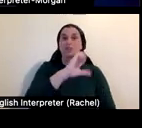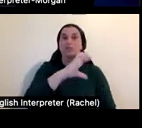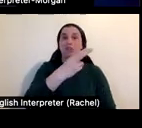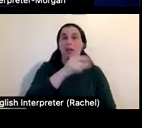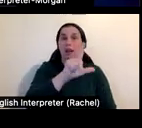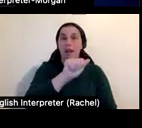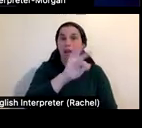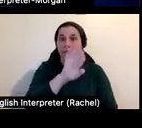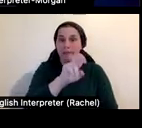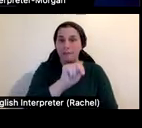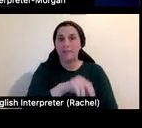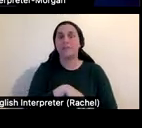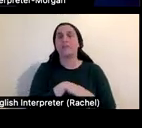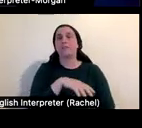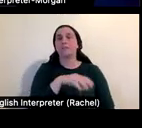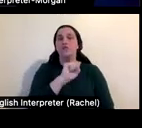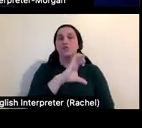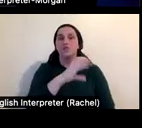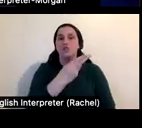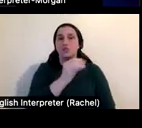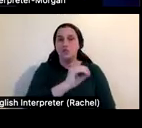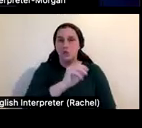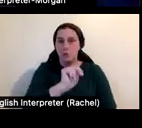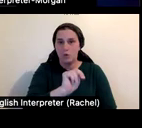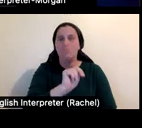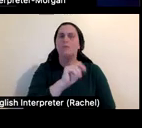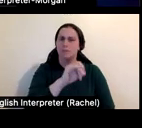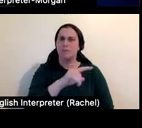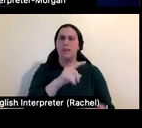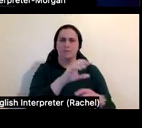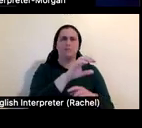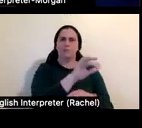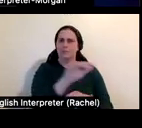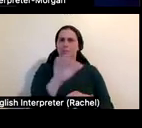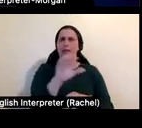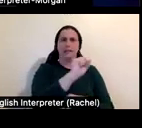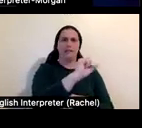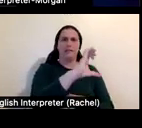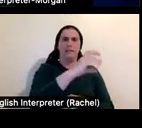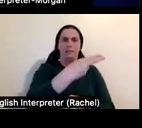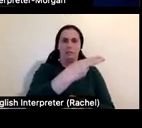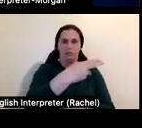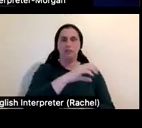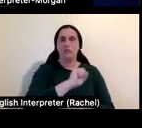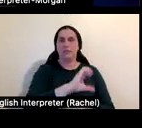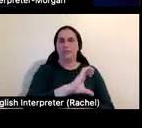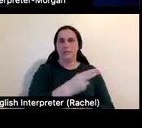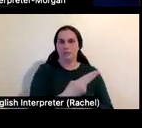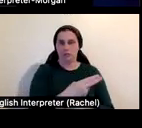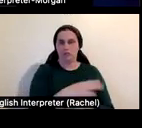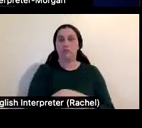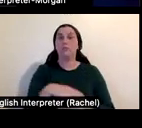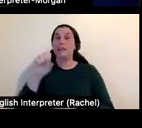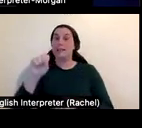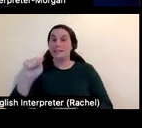SP, and once your kids go through here, every year there will be spelling words. 1 week we're focusing on the ST, SP, like